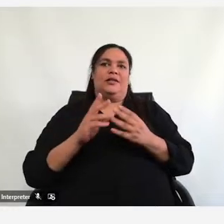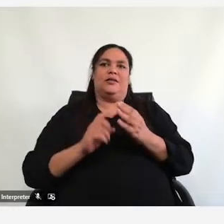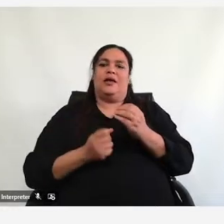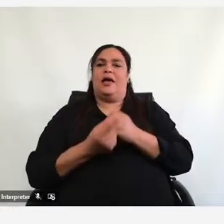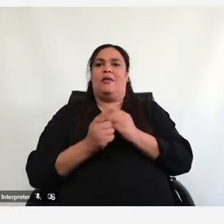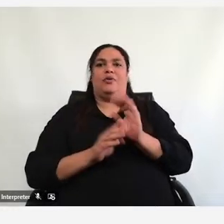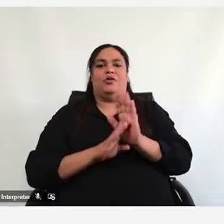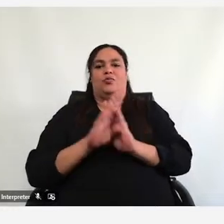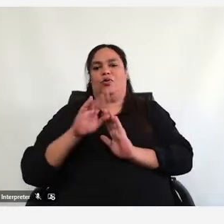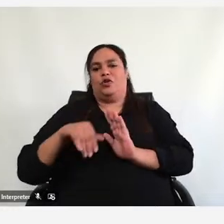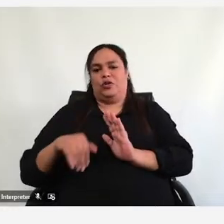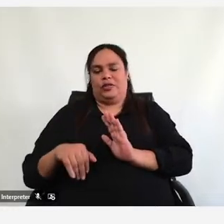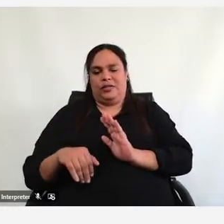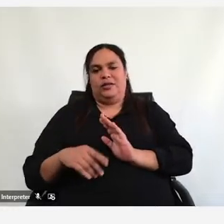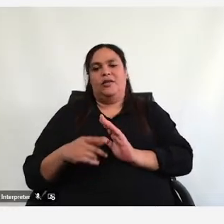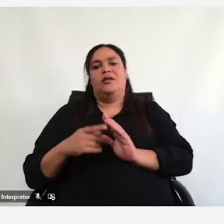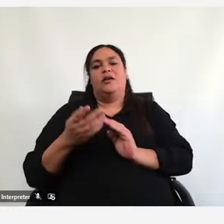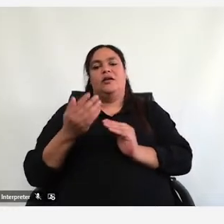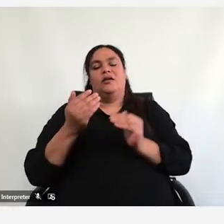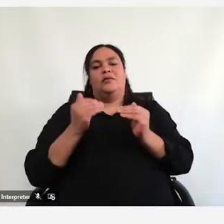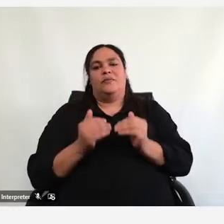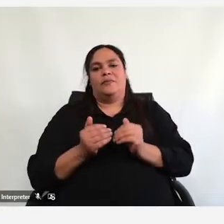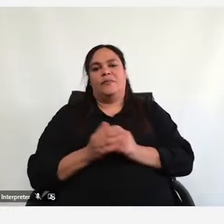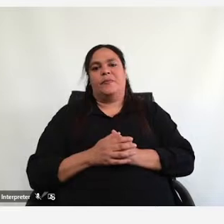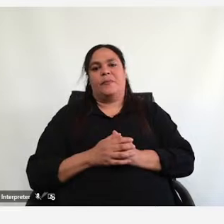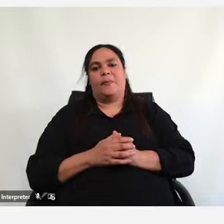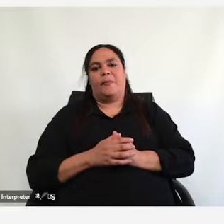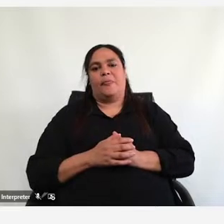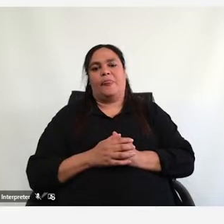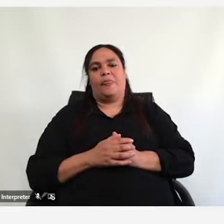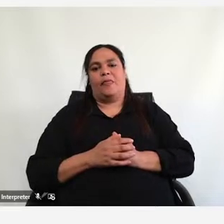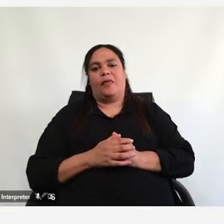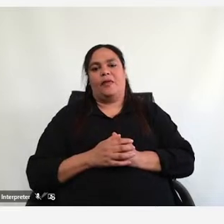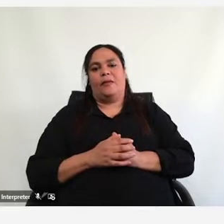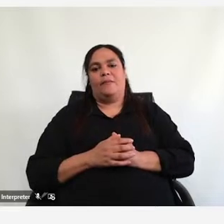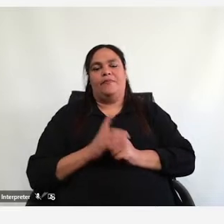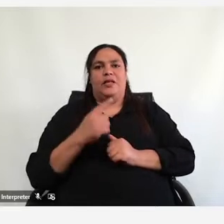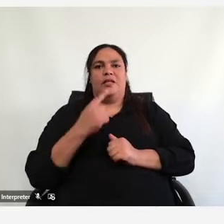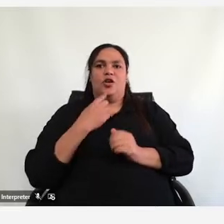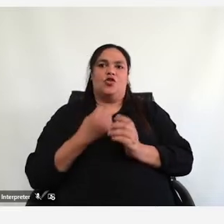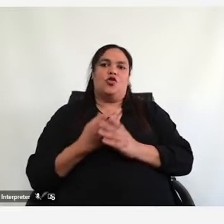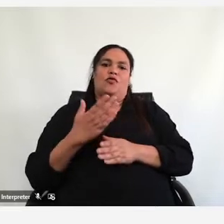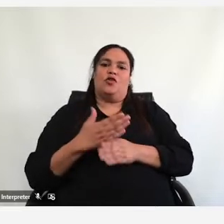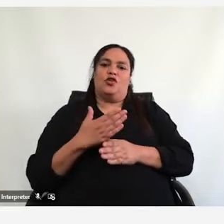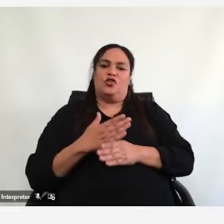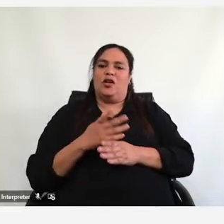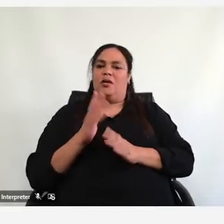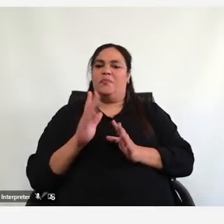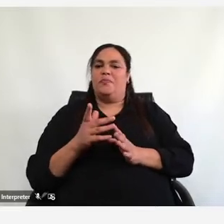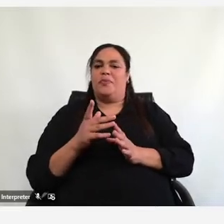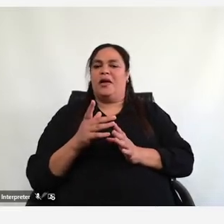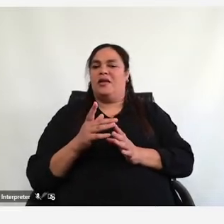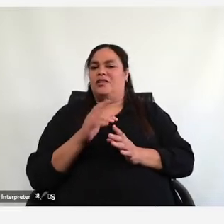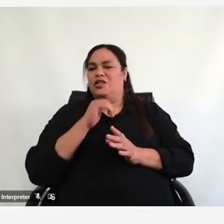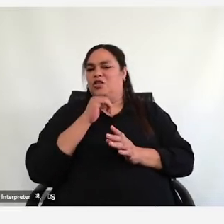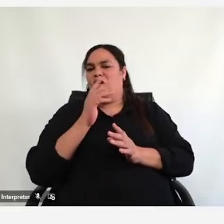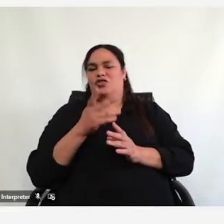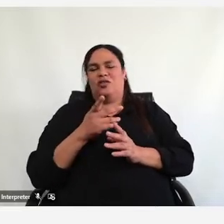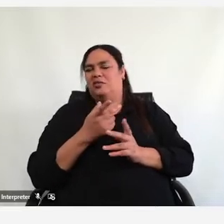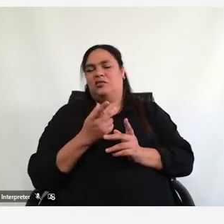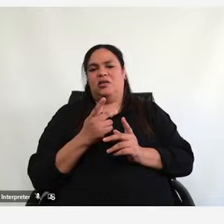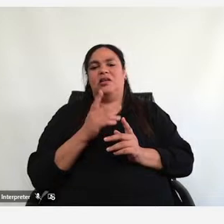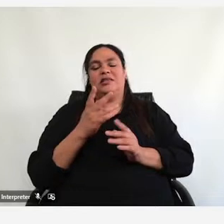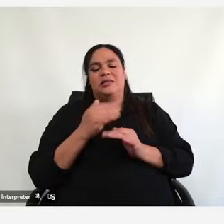materialized just yet. In terms of saying that growth for jobs is just a mantra, it's not just a mantra. It is even